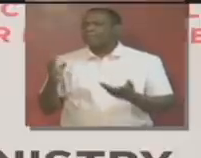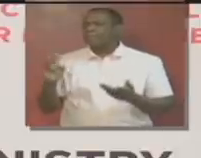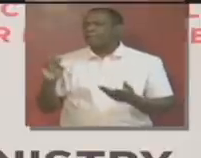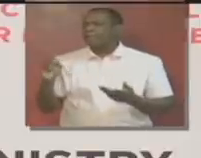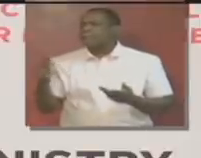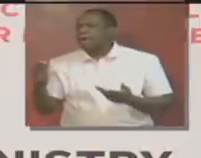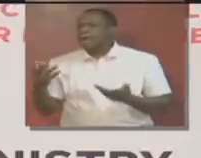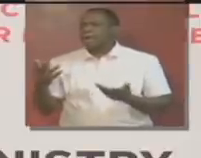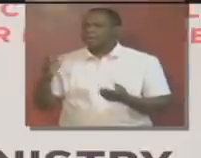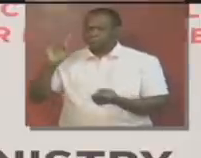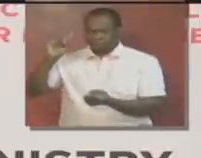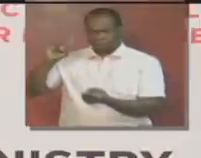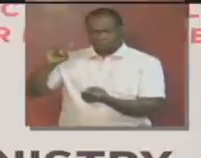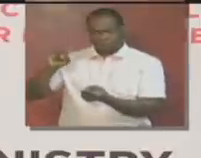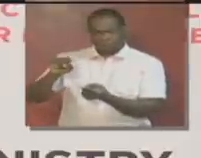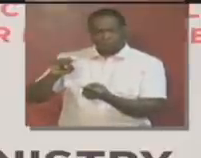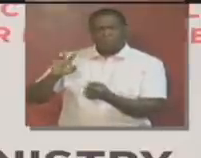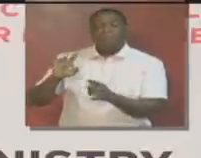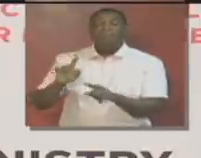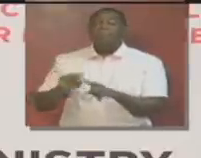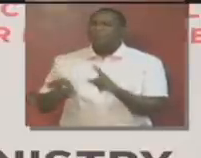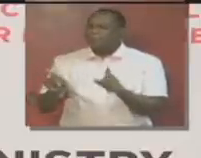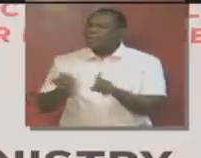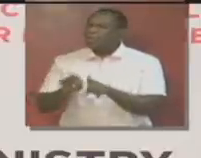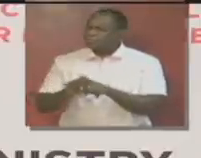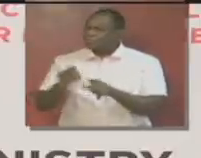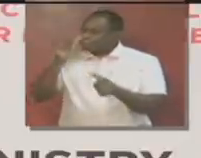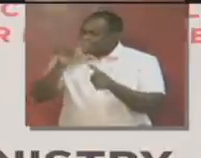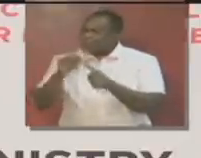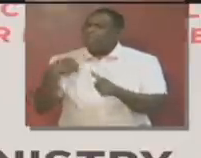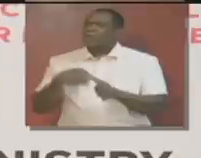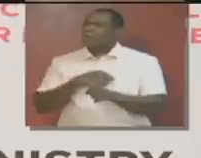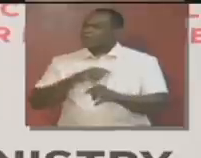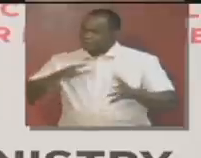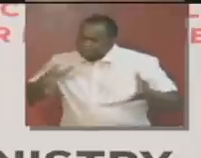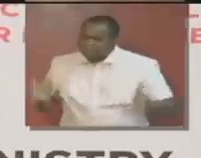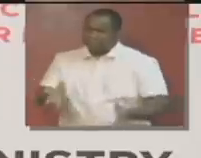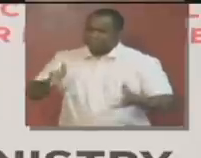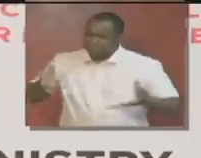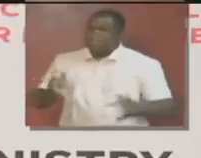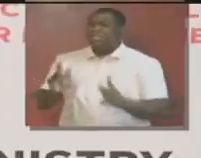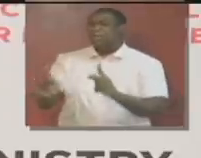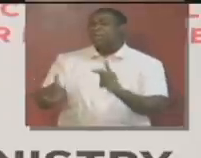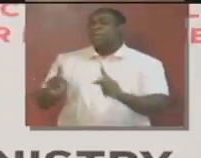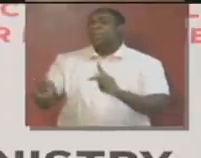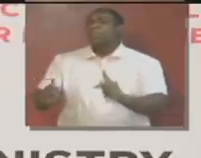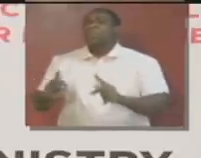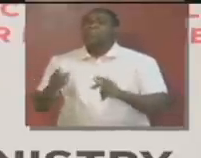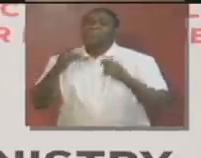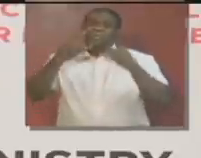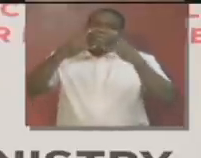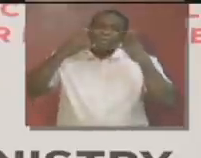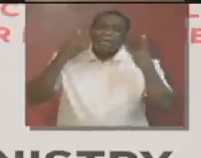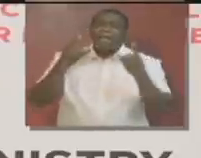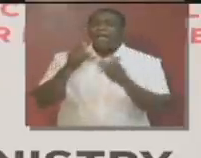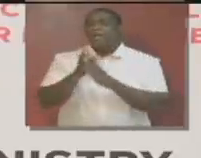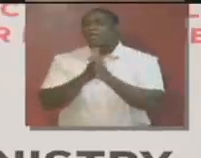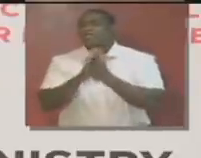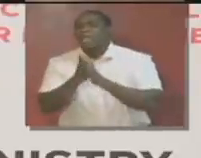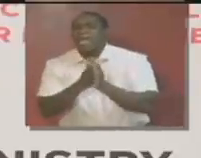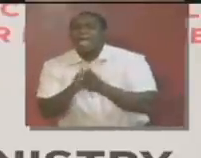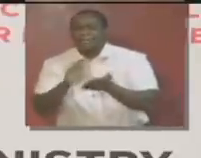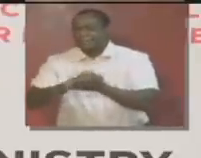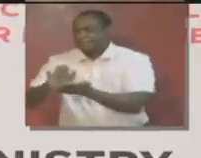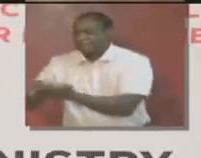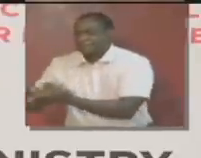recommending, the behaviors we've been advocating, and to a large extent the behaviors that the population has been adhering to, would be the cause for